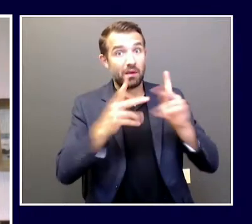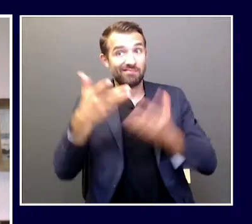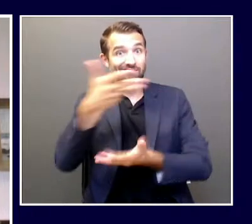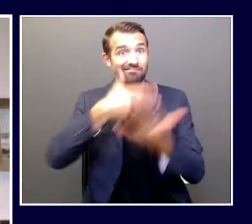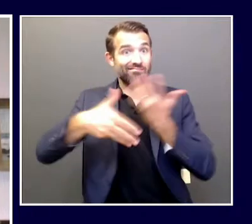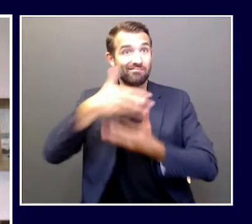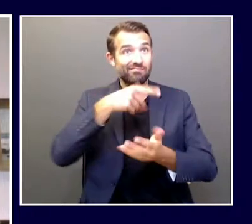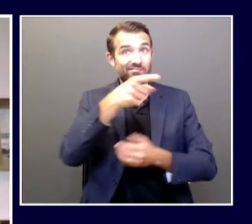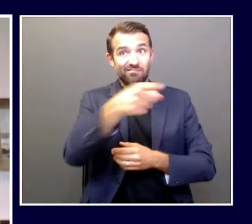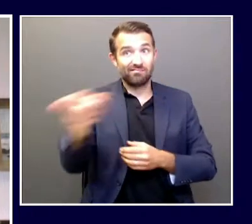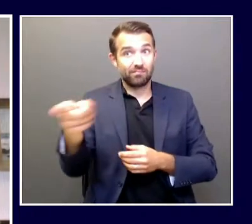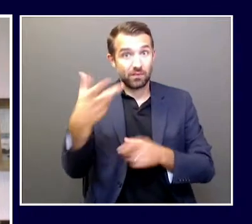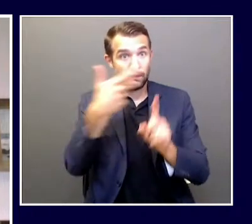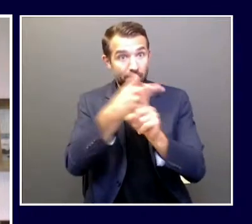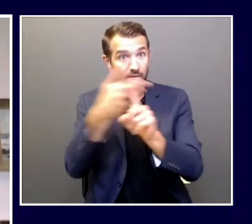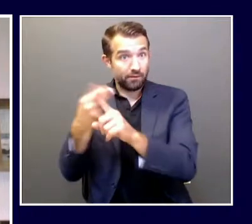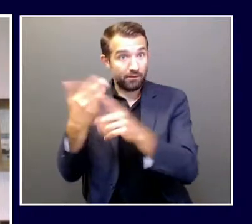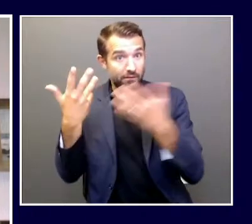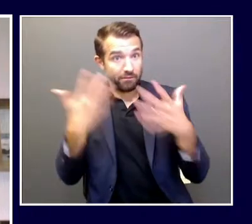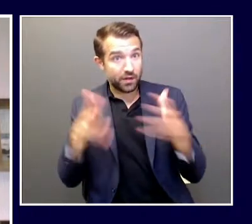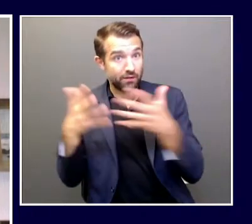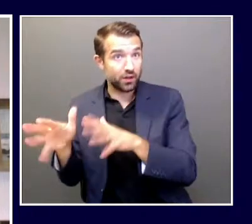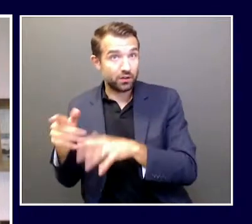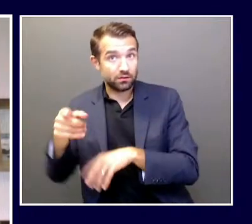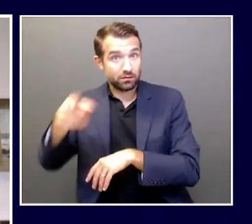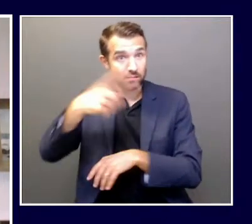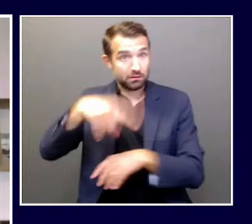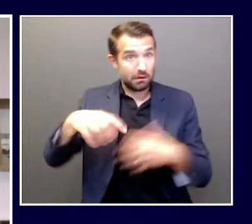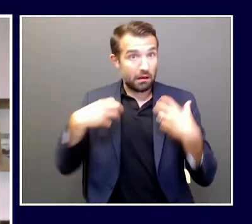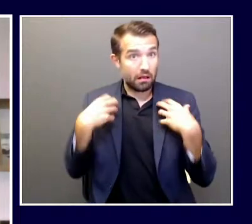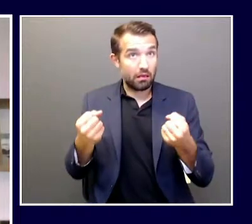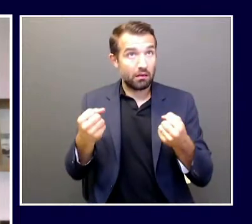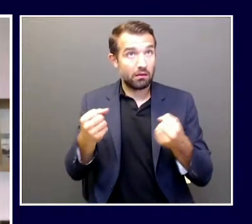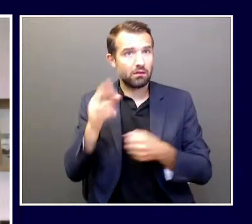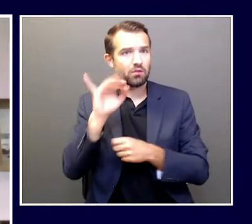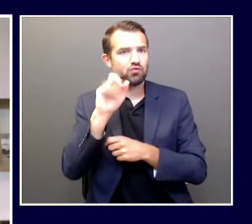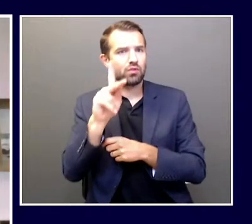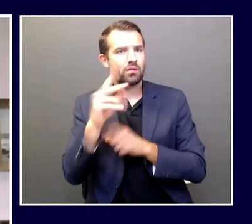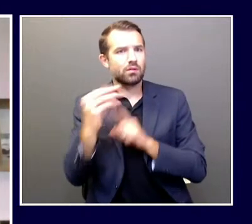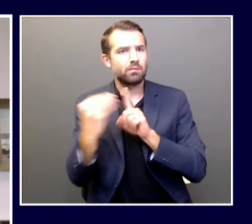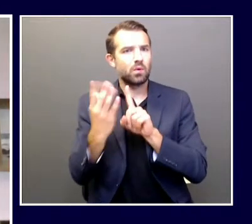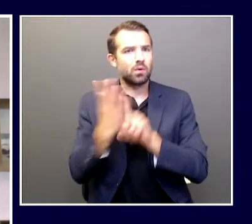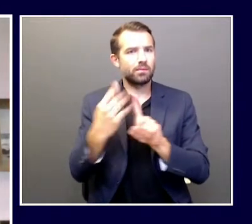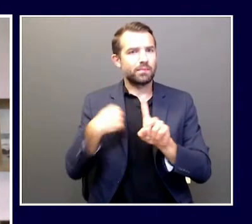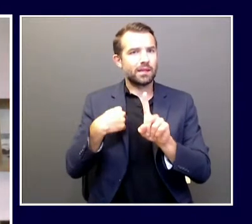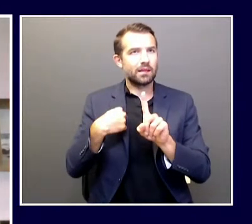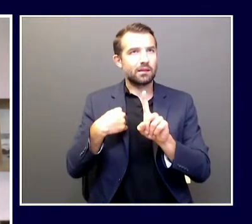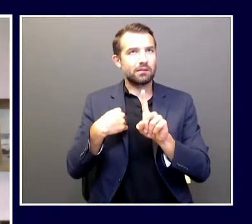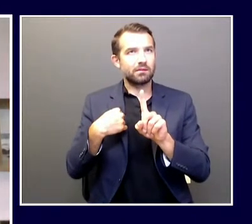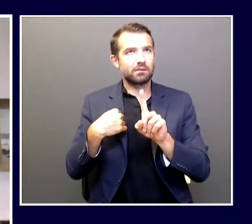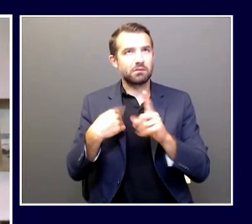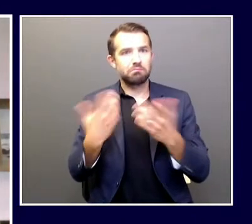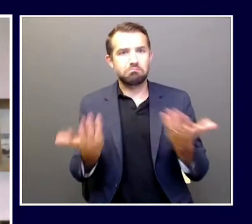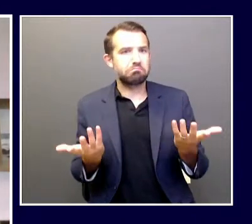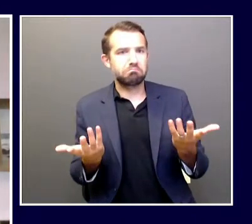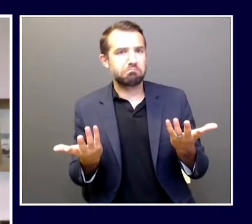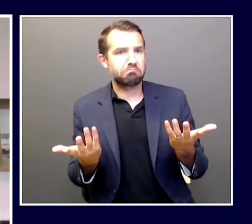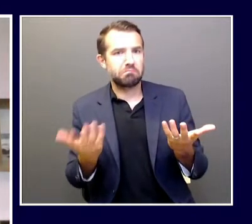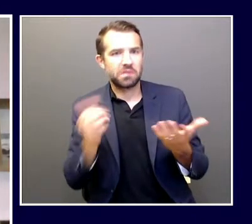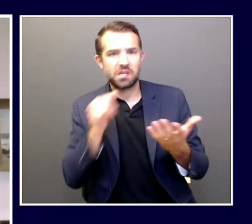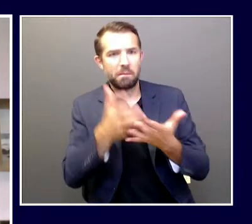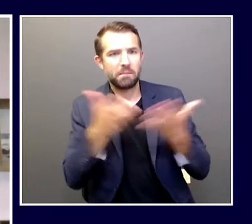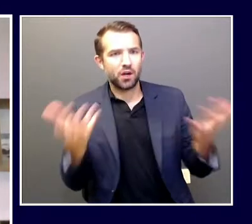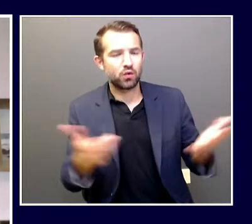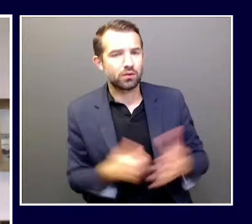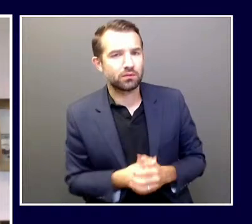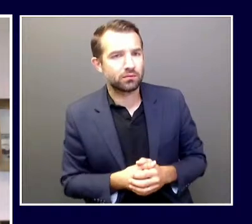exposed is very low. But perhaps there's someone in your life who you care for, a grandparent who recently had an